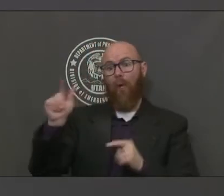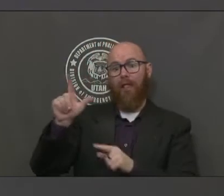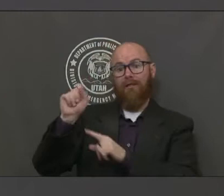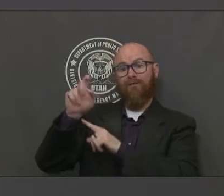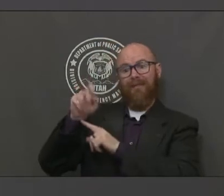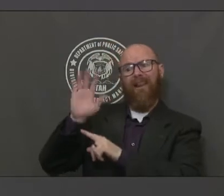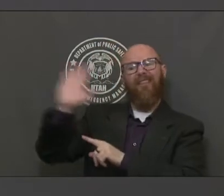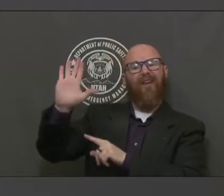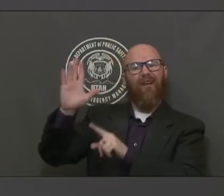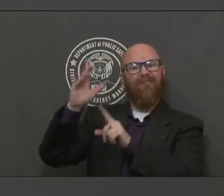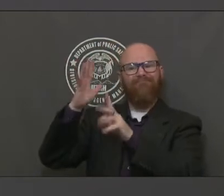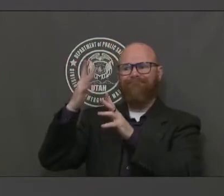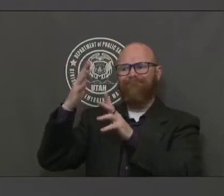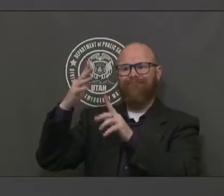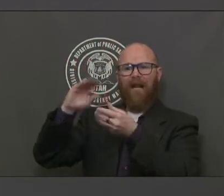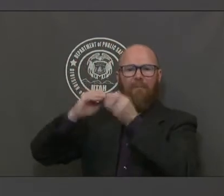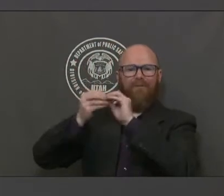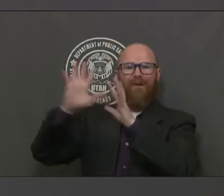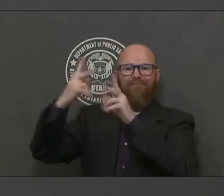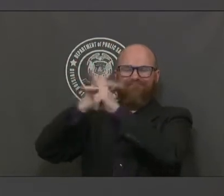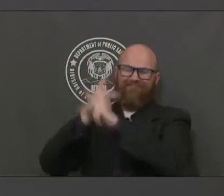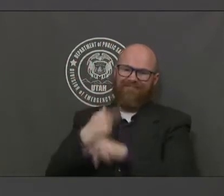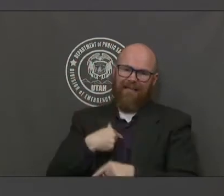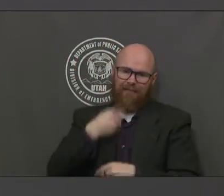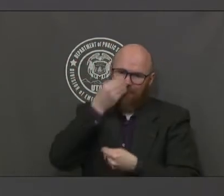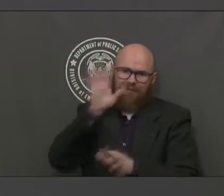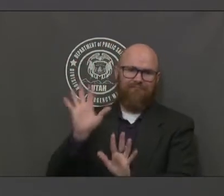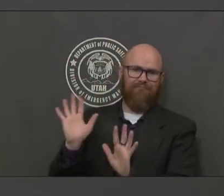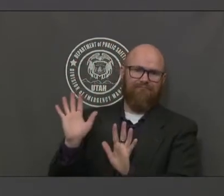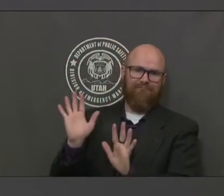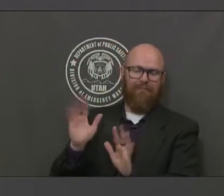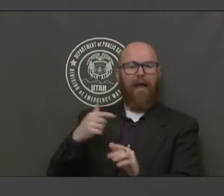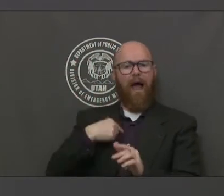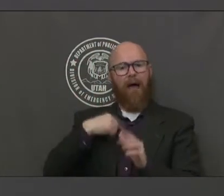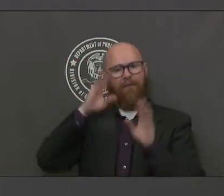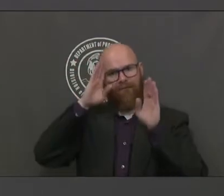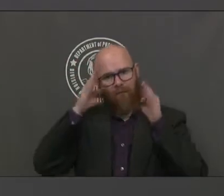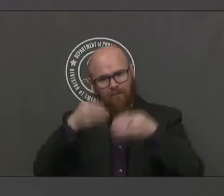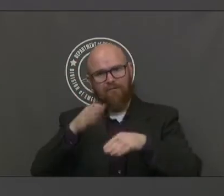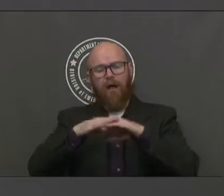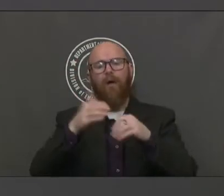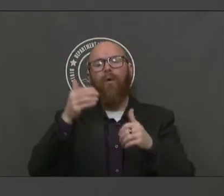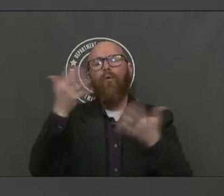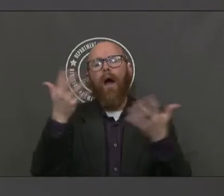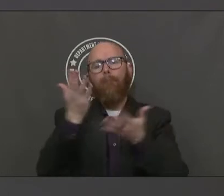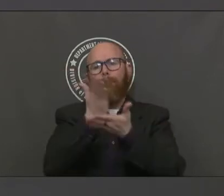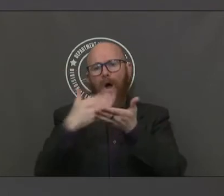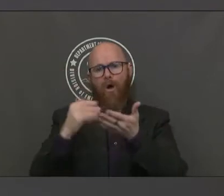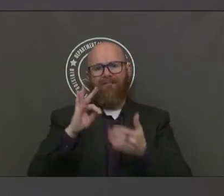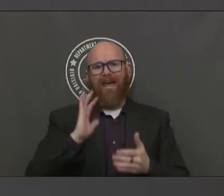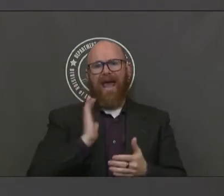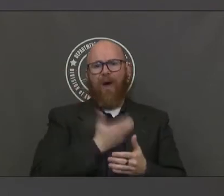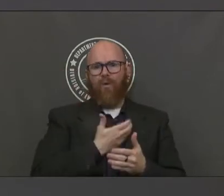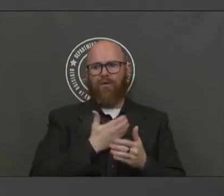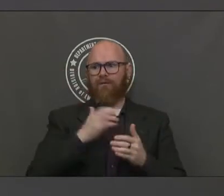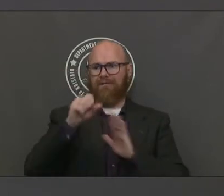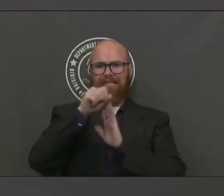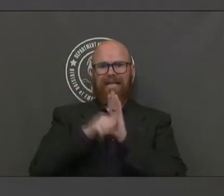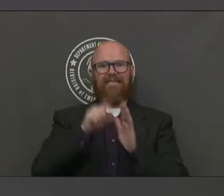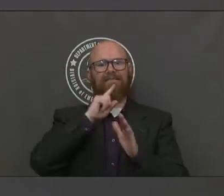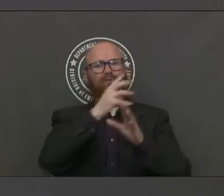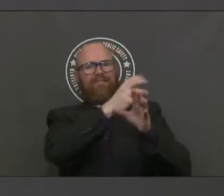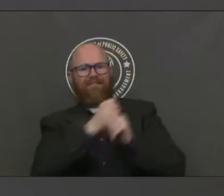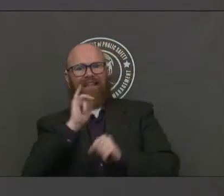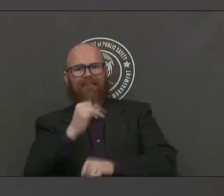matters. But again, what I'm focused on is what portion of the population is getting